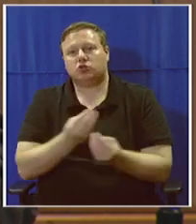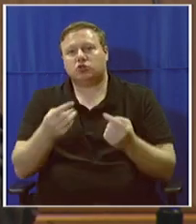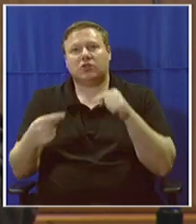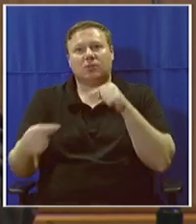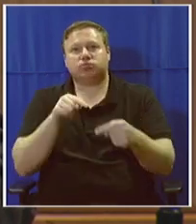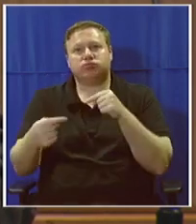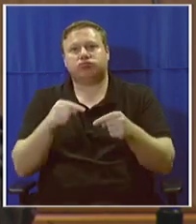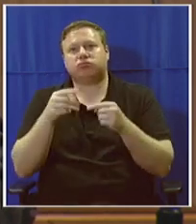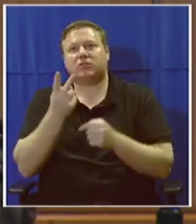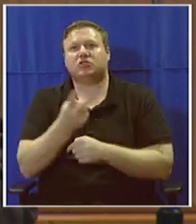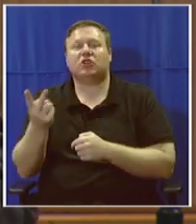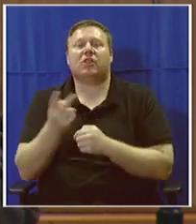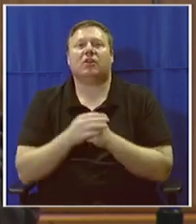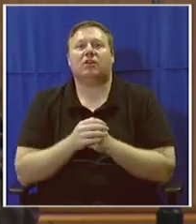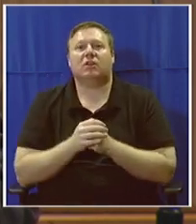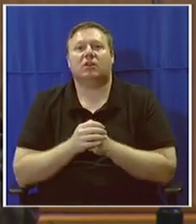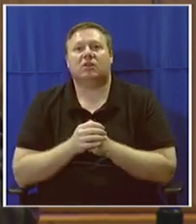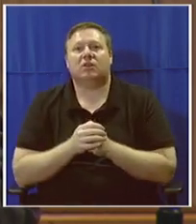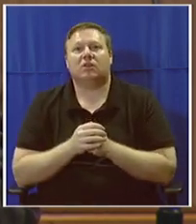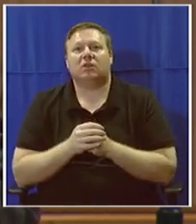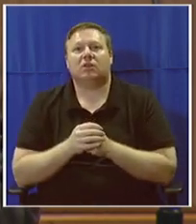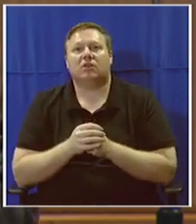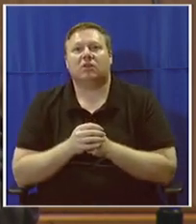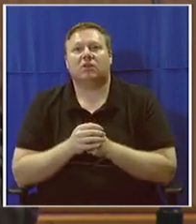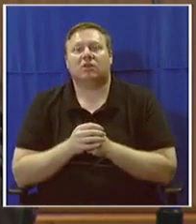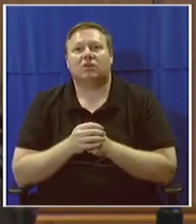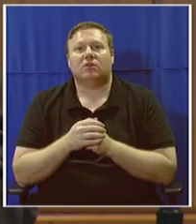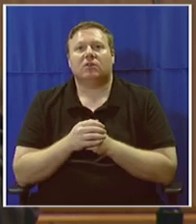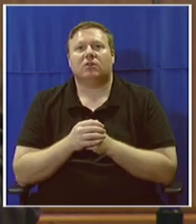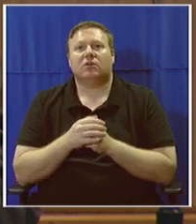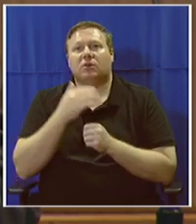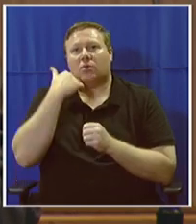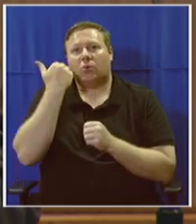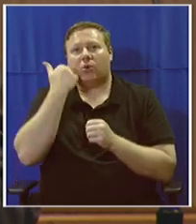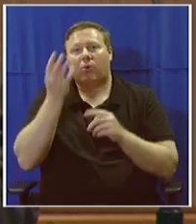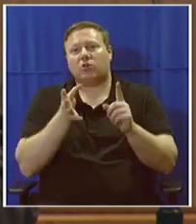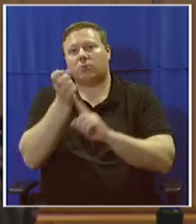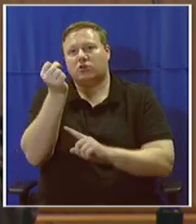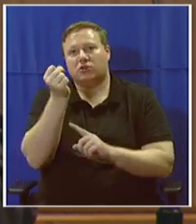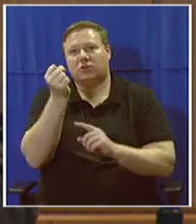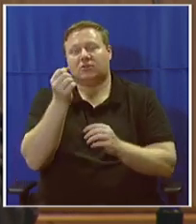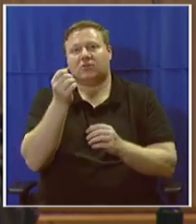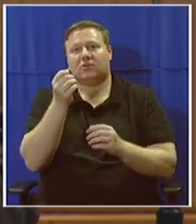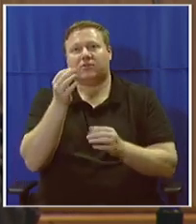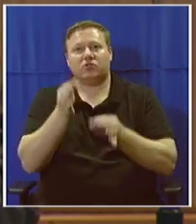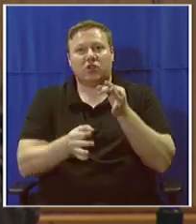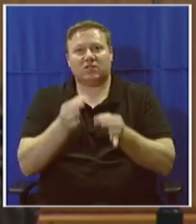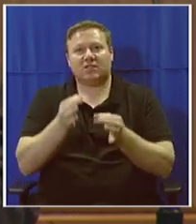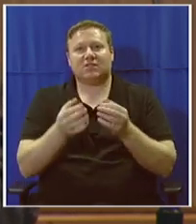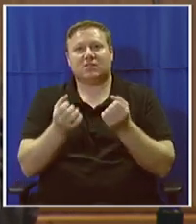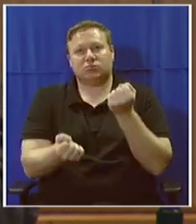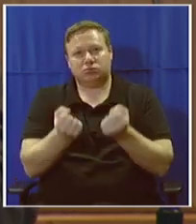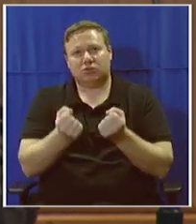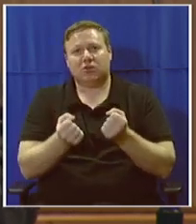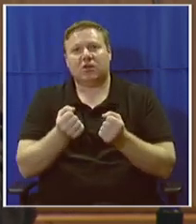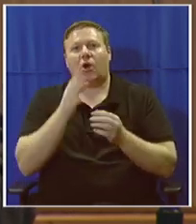That we intensify the objectives of Center for Justice and Crime Prevention of 2008 and also the National